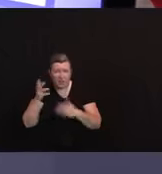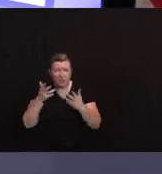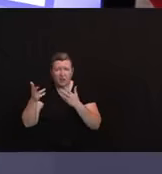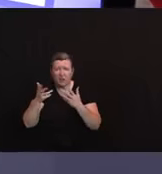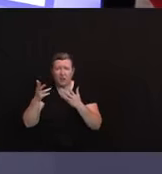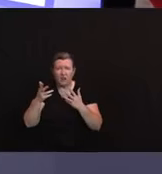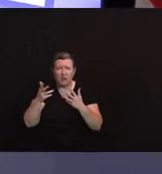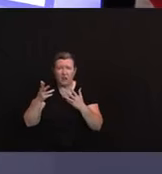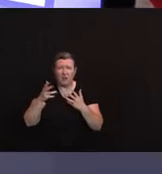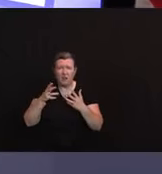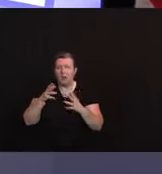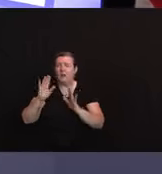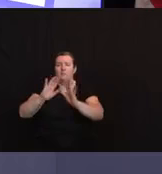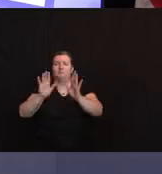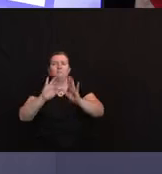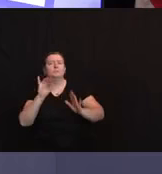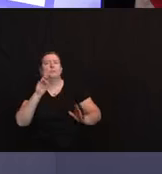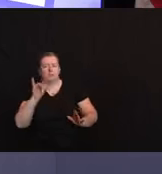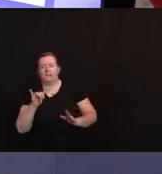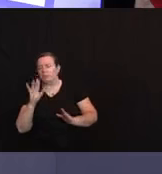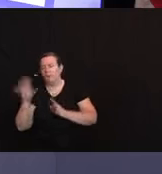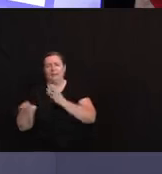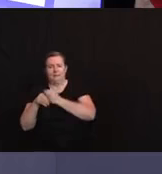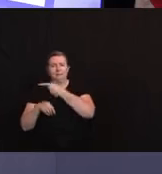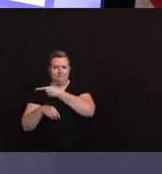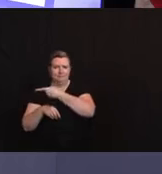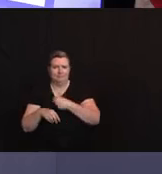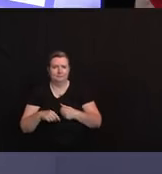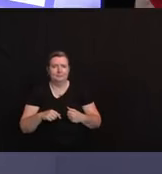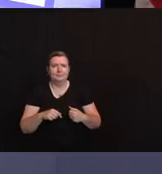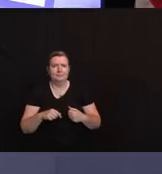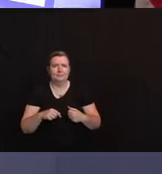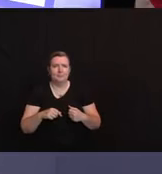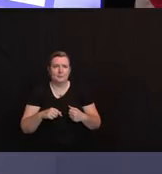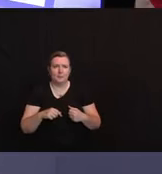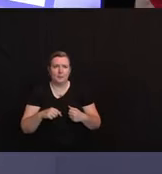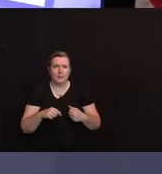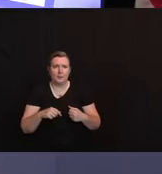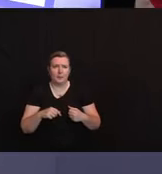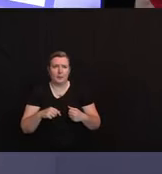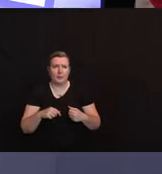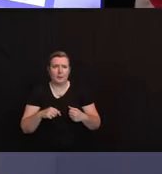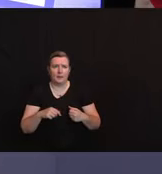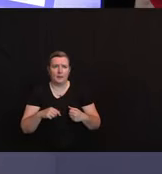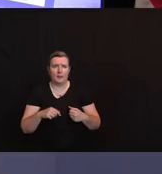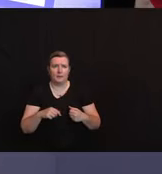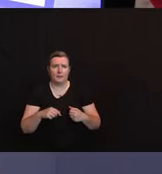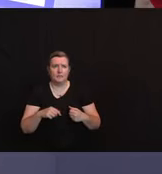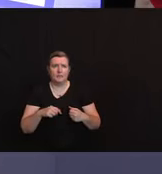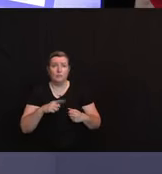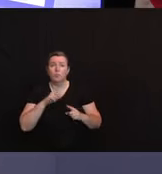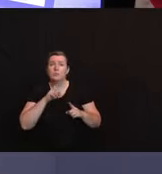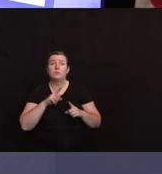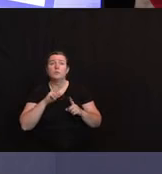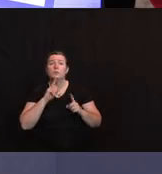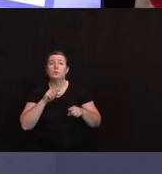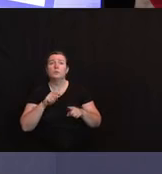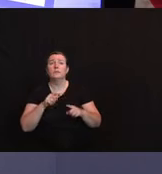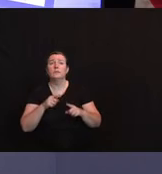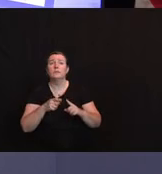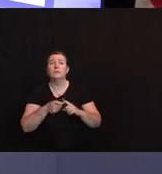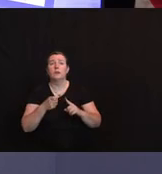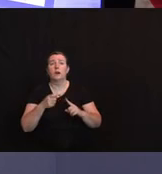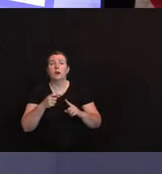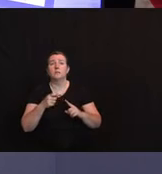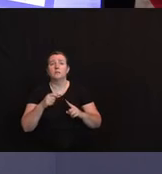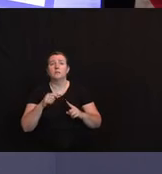from the epidemiologists were as of July 19th. So that's as of